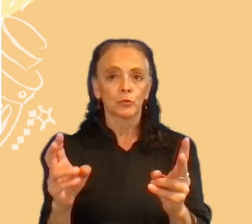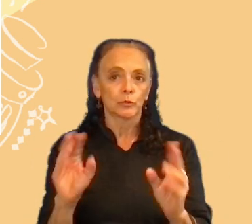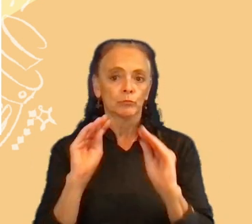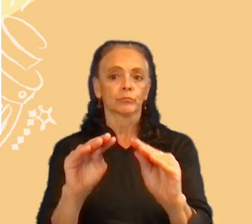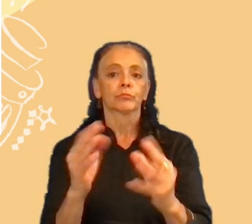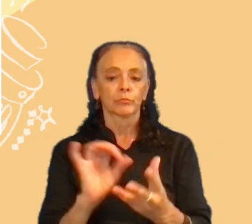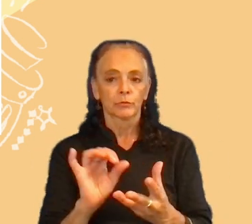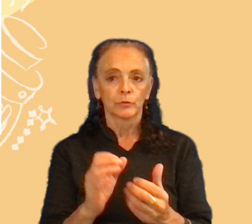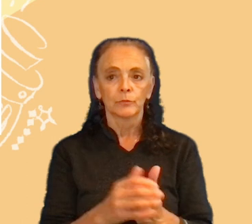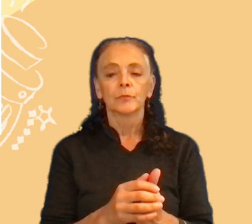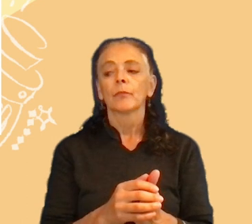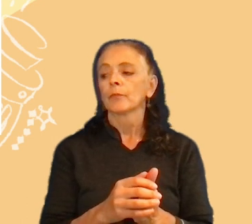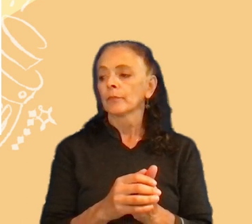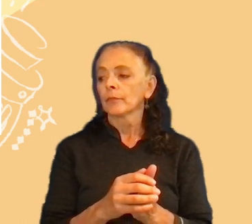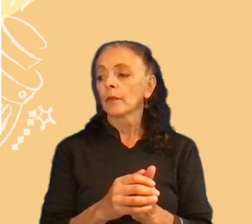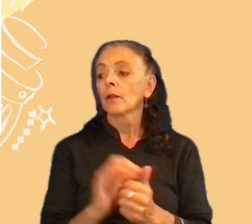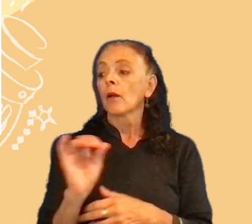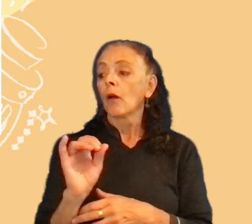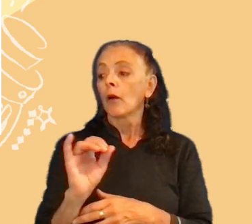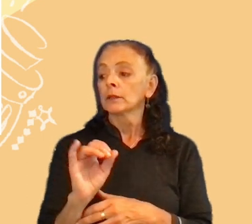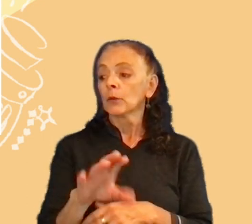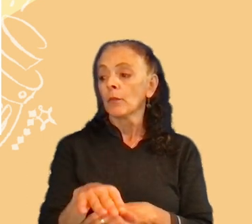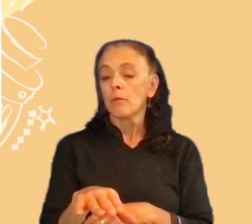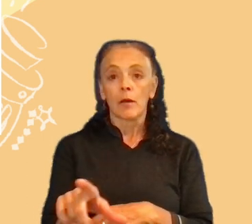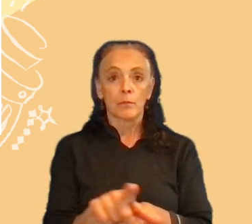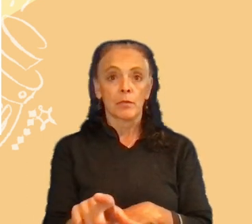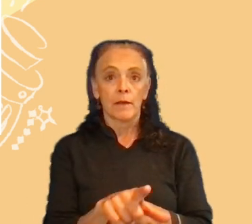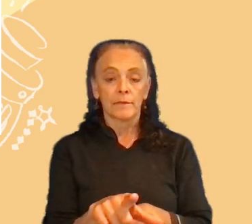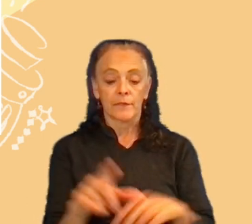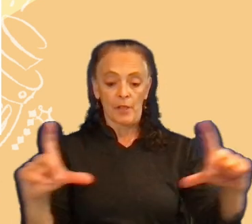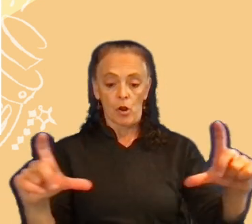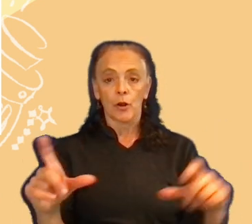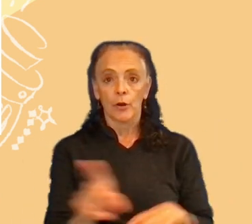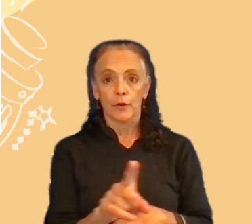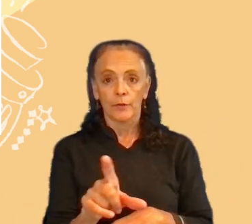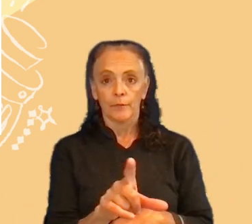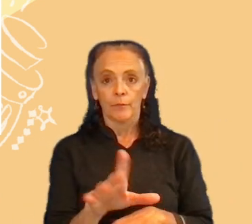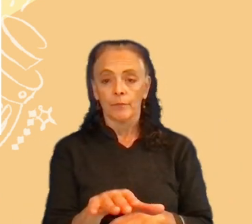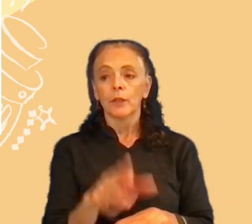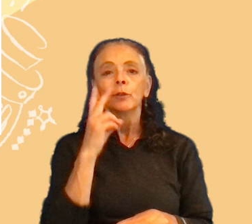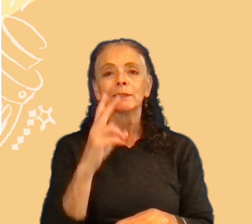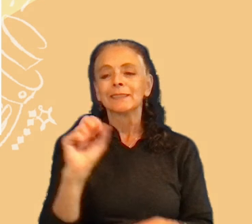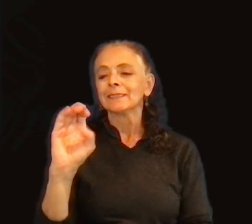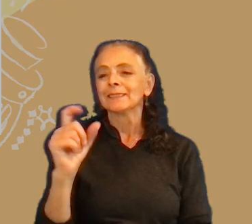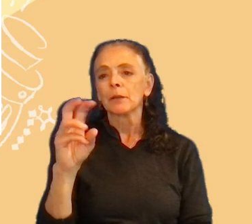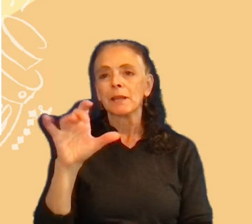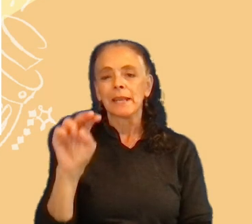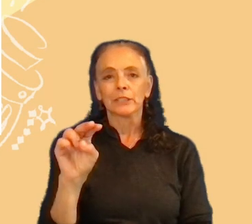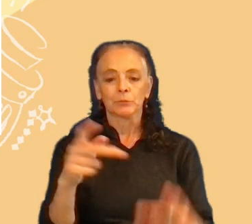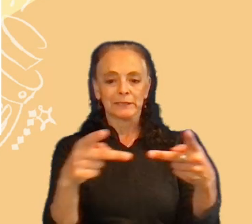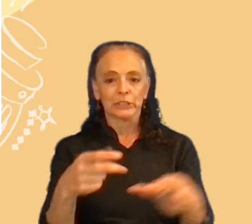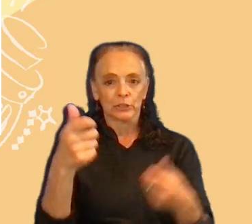order in the documentation and also in the bottom left of the card you can see the segmentation word position